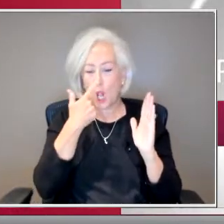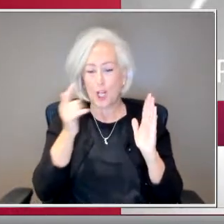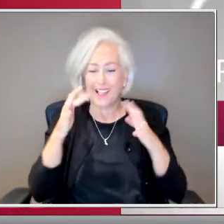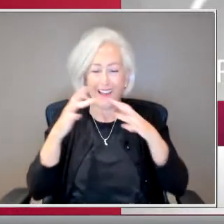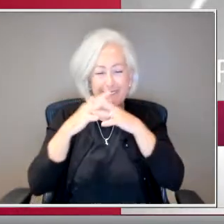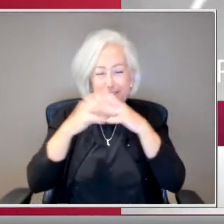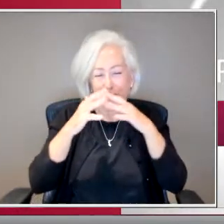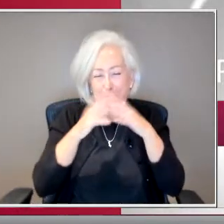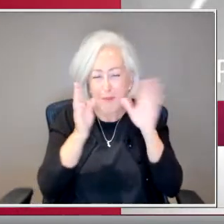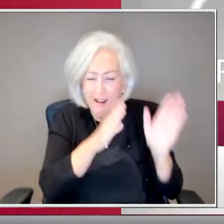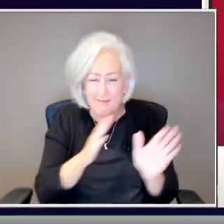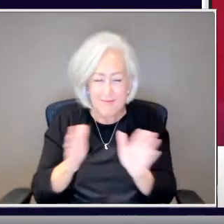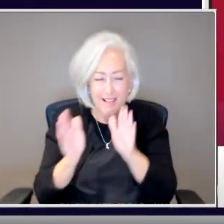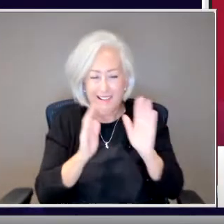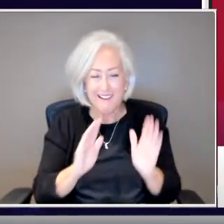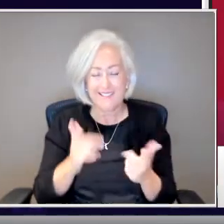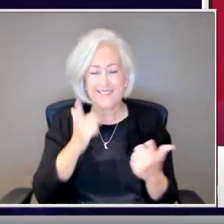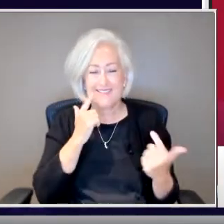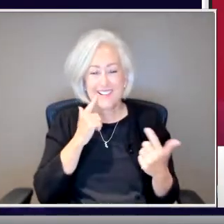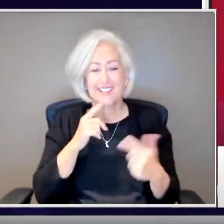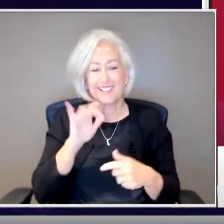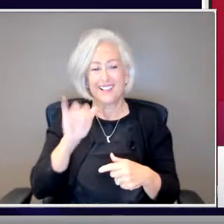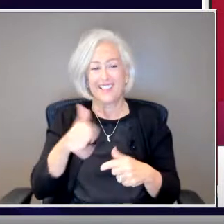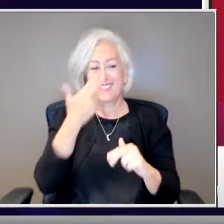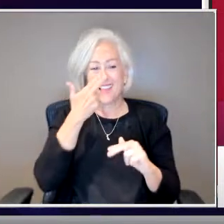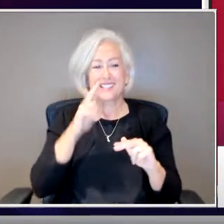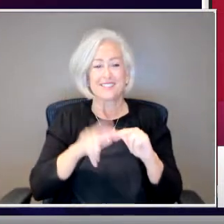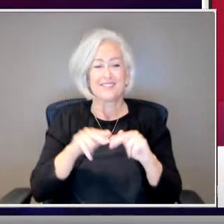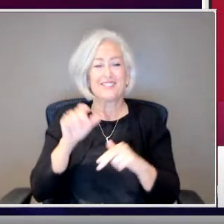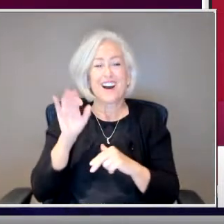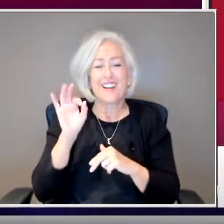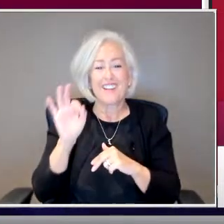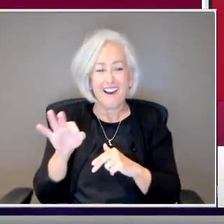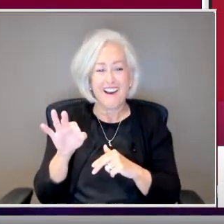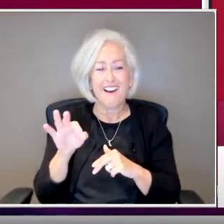just the fun of Photoshop.